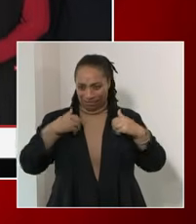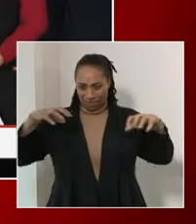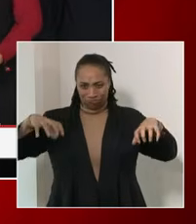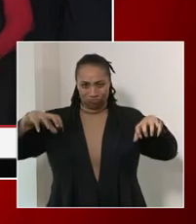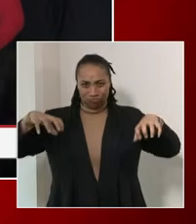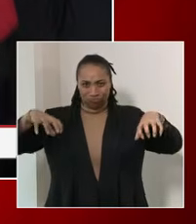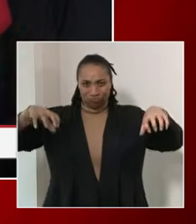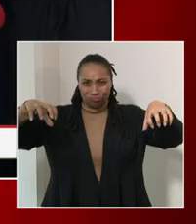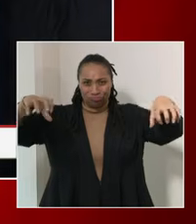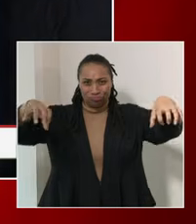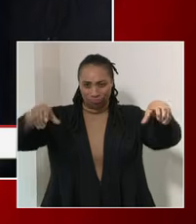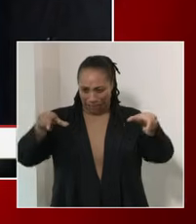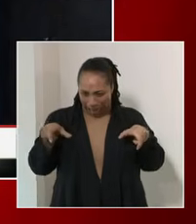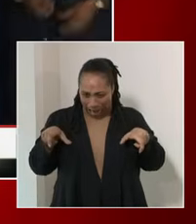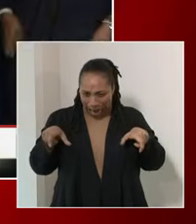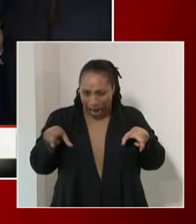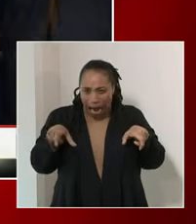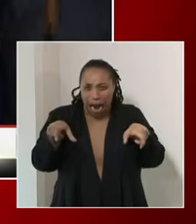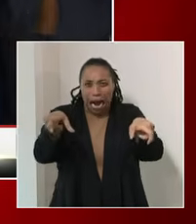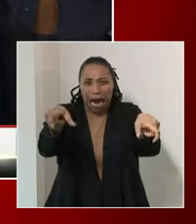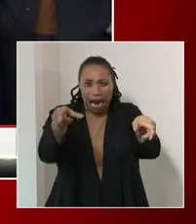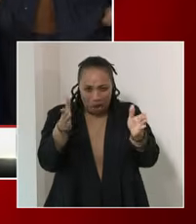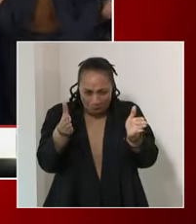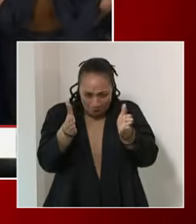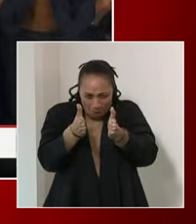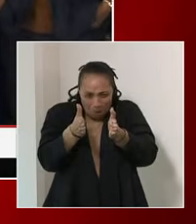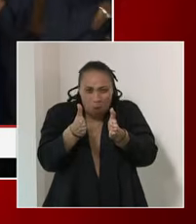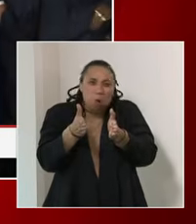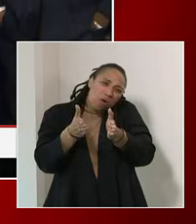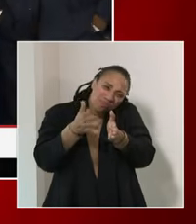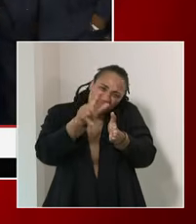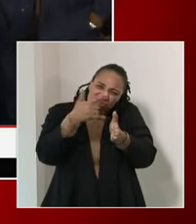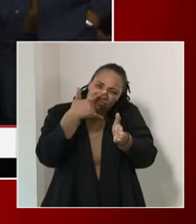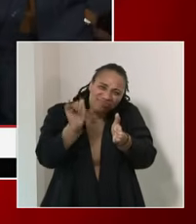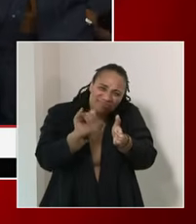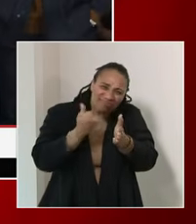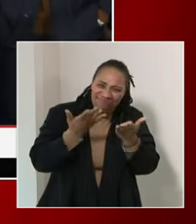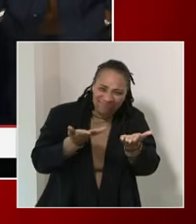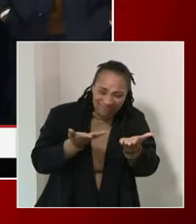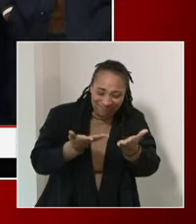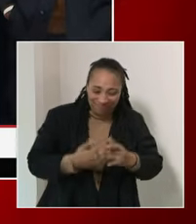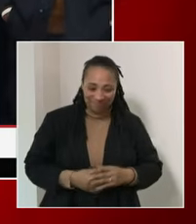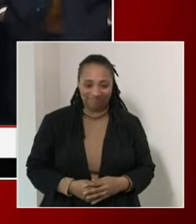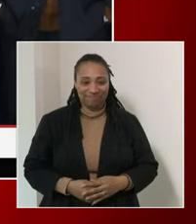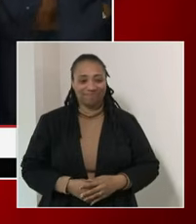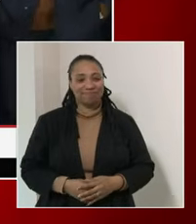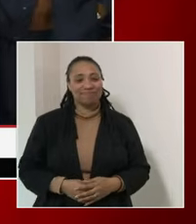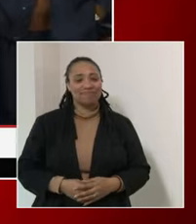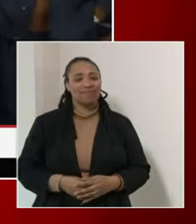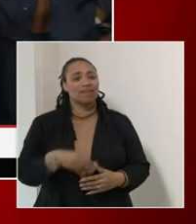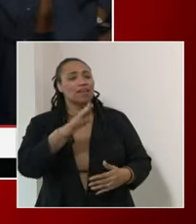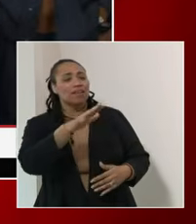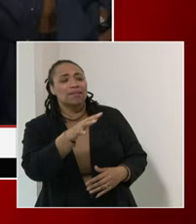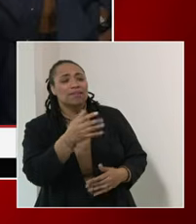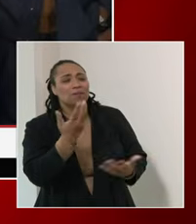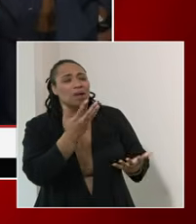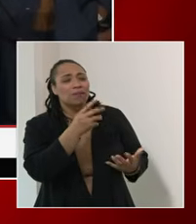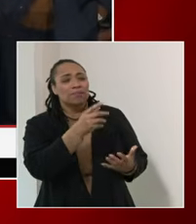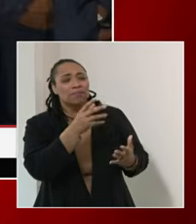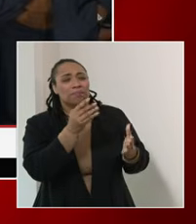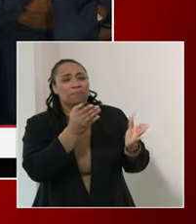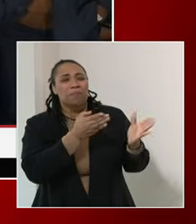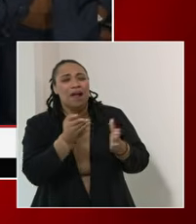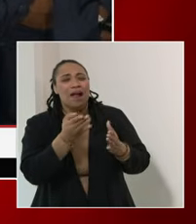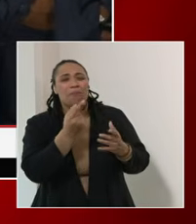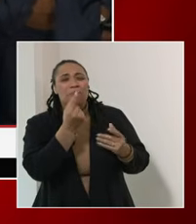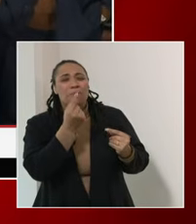for weeks and weeks to come, blocking the lanes? What's the plan to do what? Is there anything that can be done for those areas